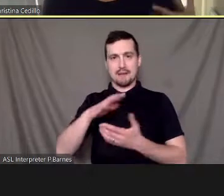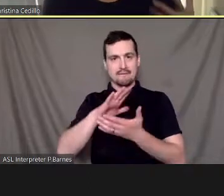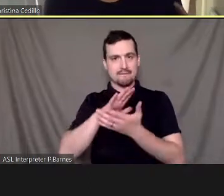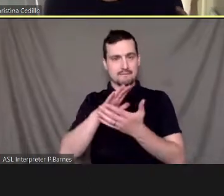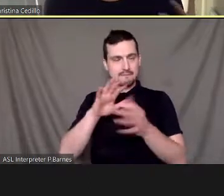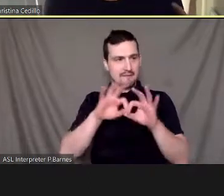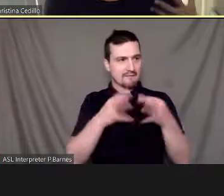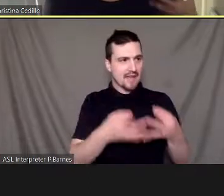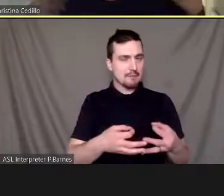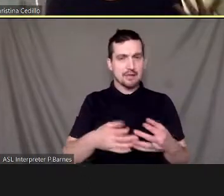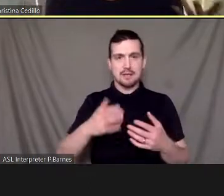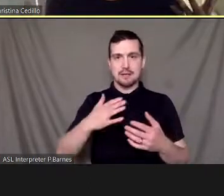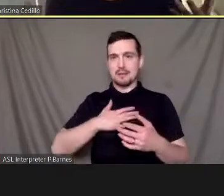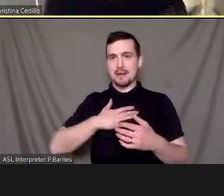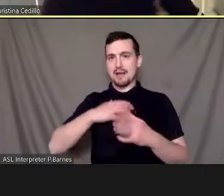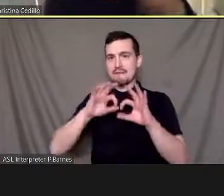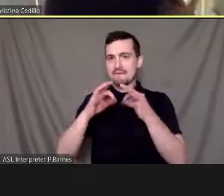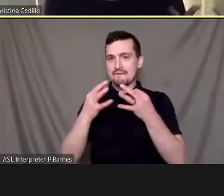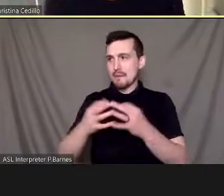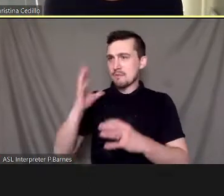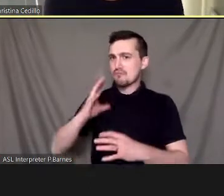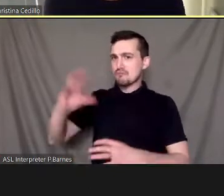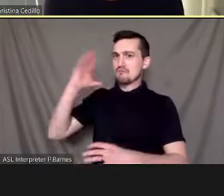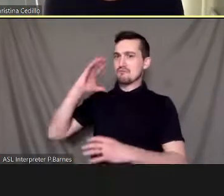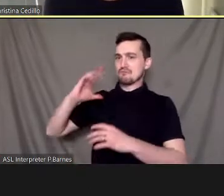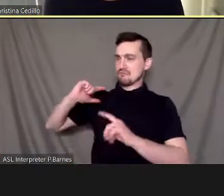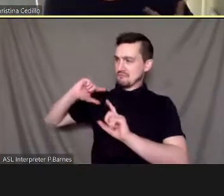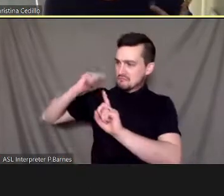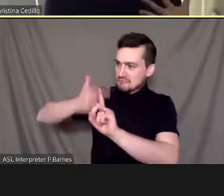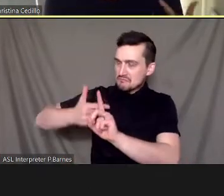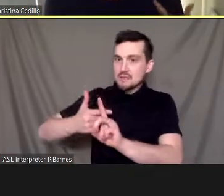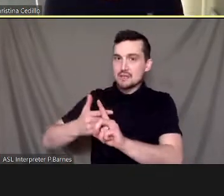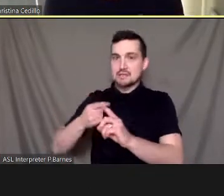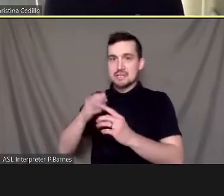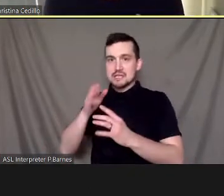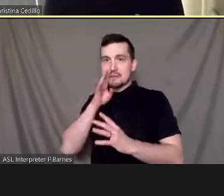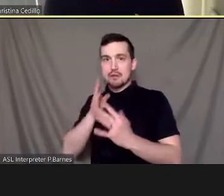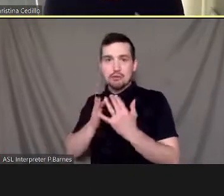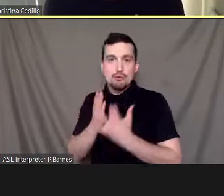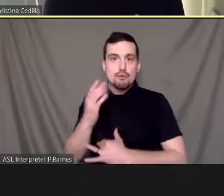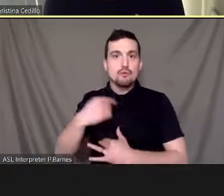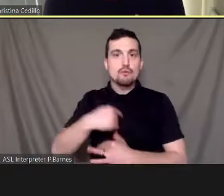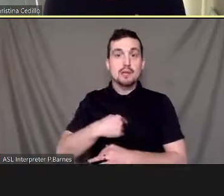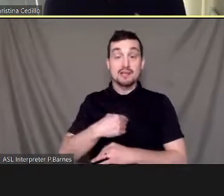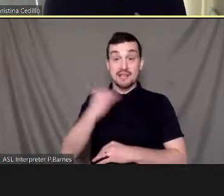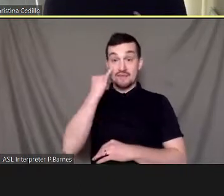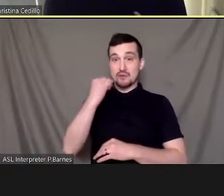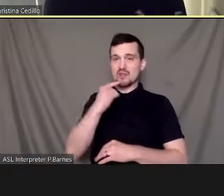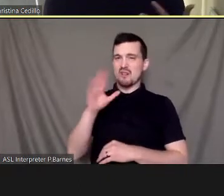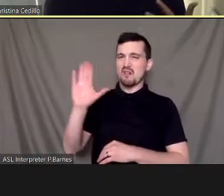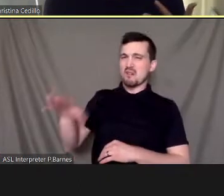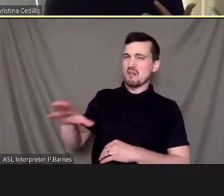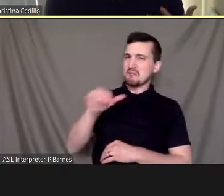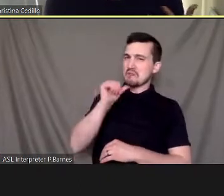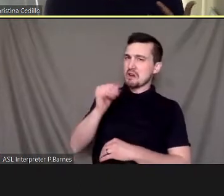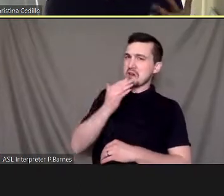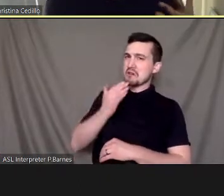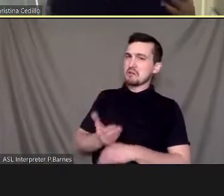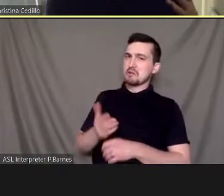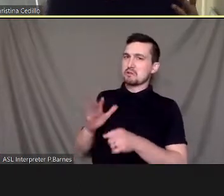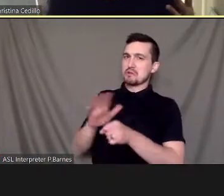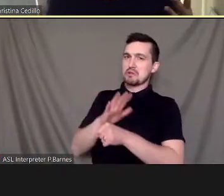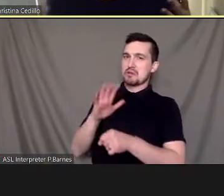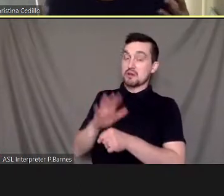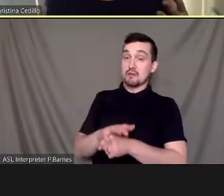and everything that they have had to go through speaking through me. So when you say that that's not good enough, then I